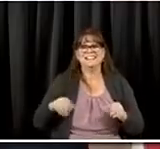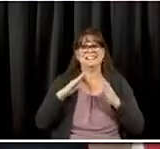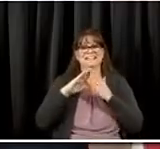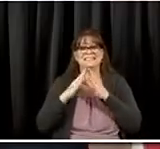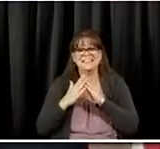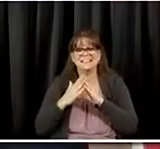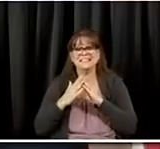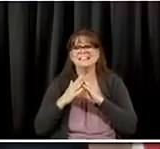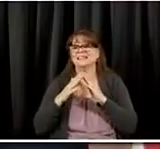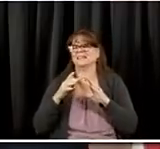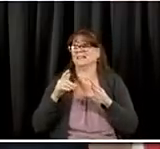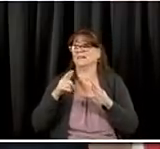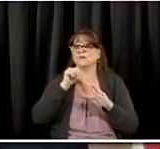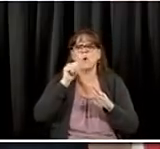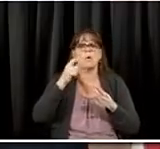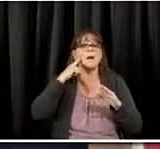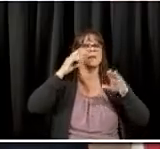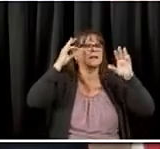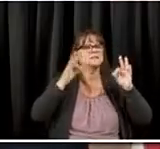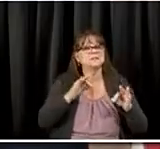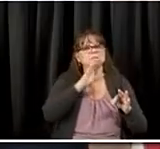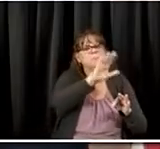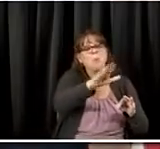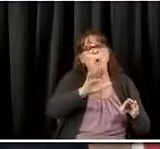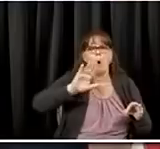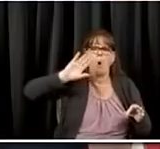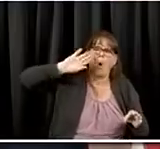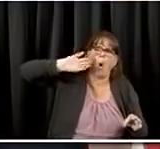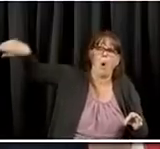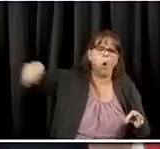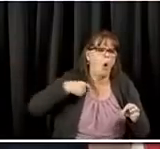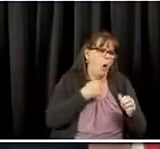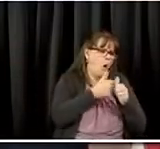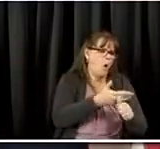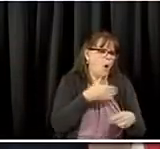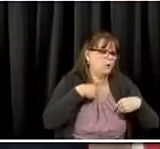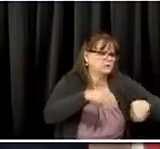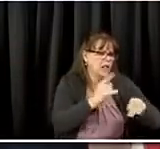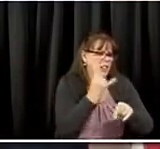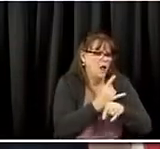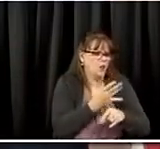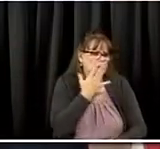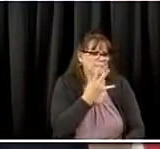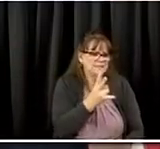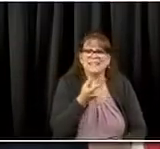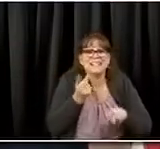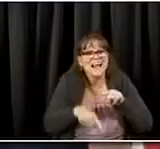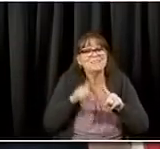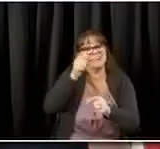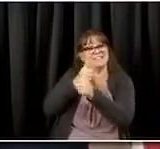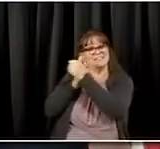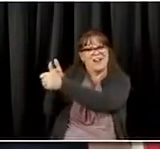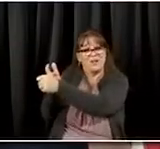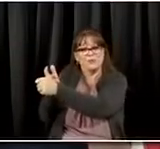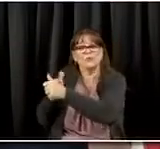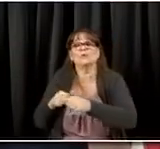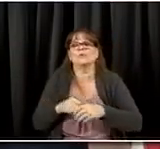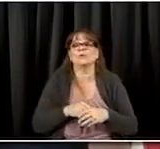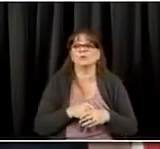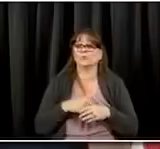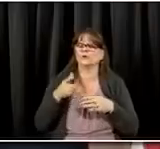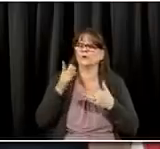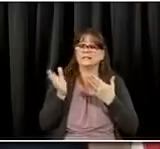or not. It simply doesn't matter. These are all licensed by the state because we need consumer confidence. Whether you operate in Weld County or Sedgwick County or La Plata County